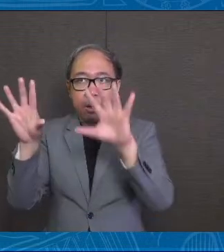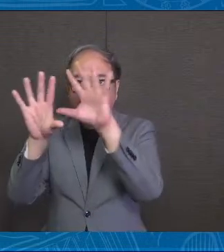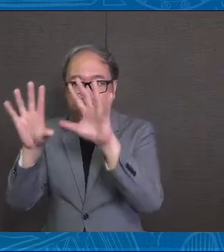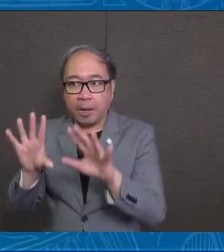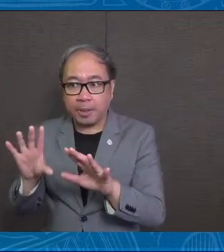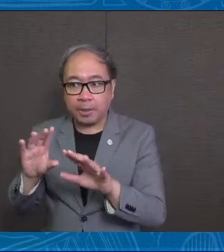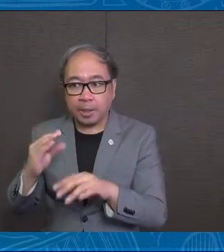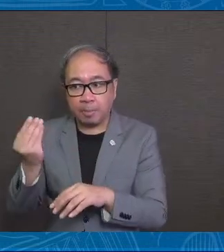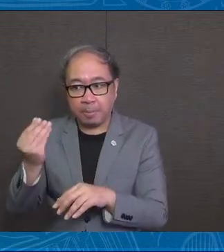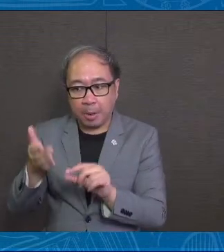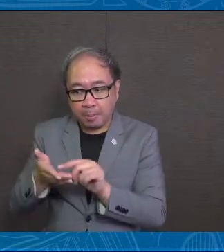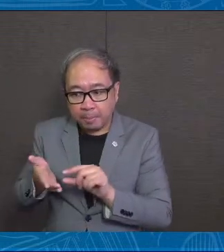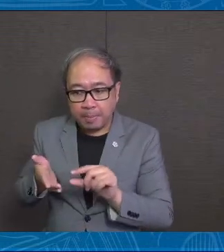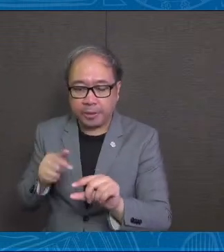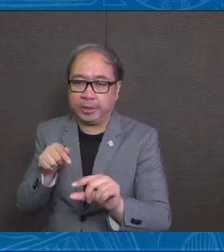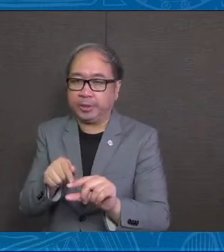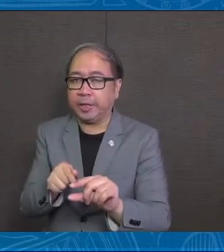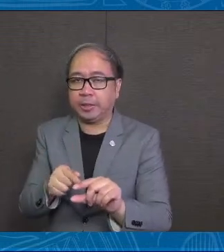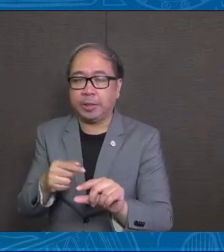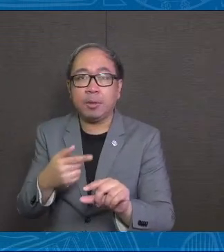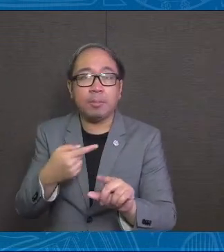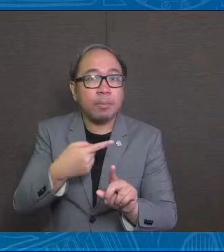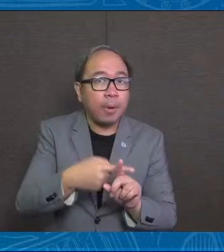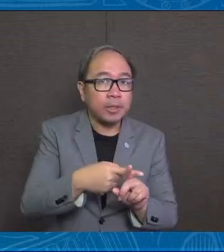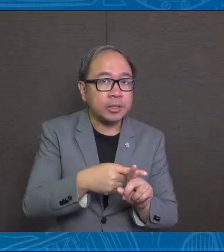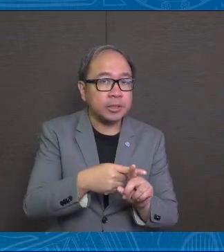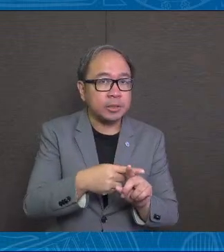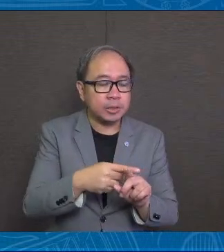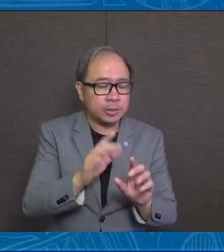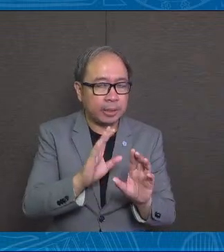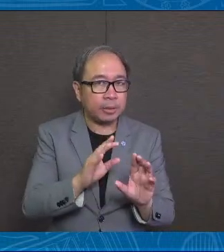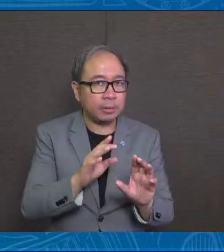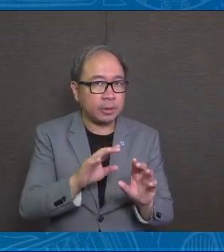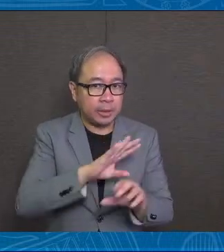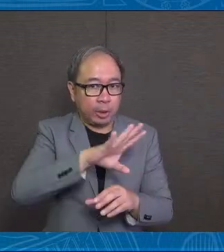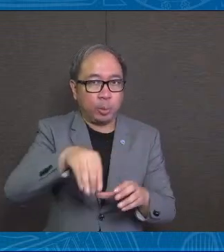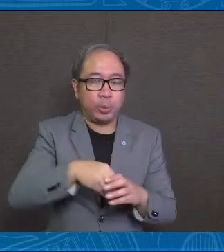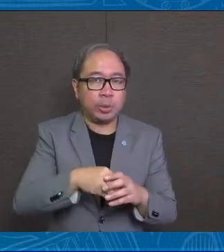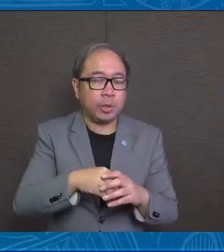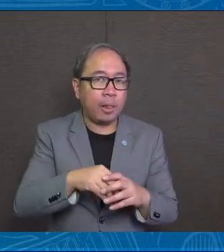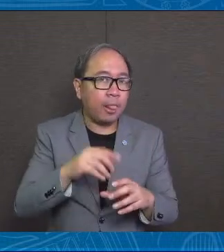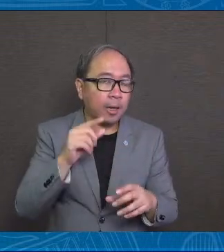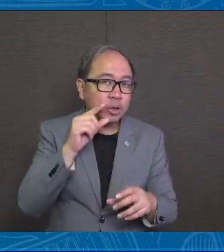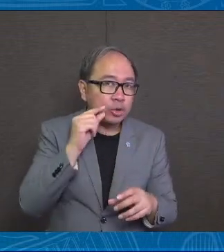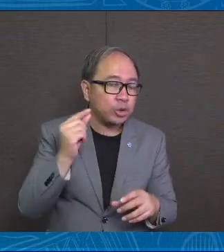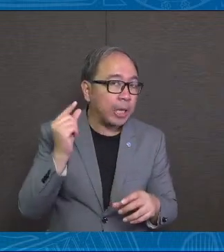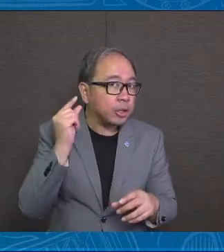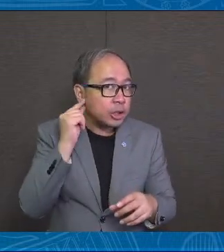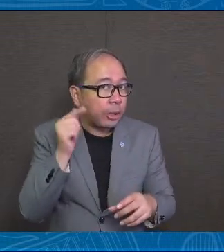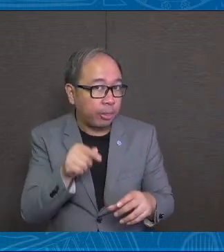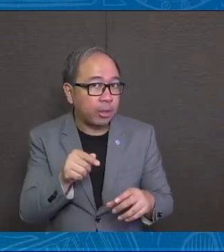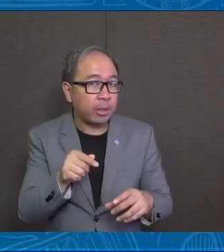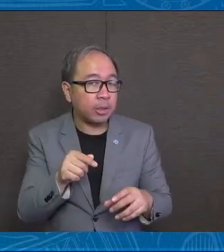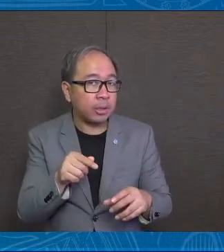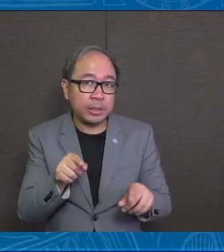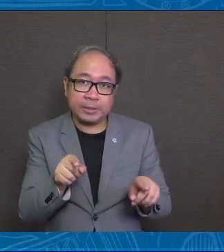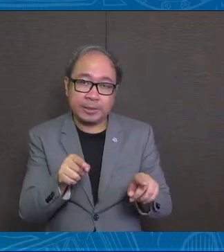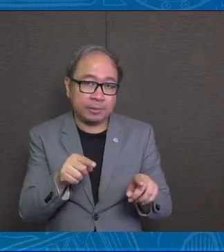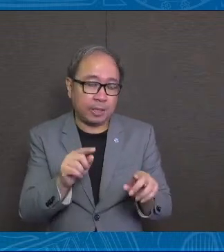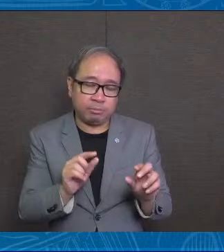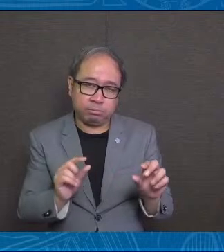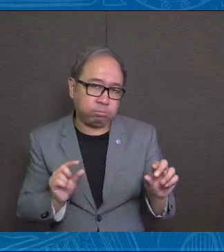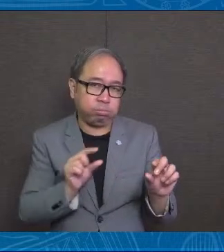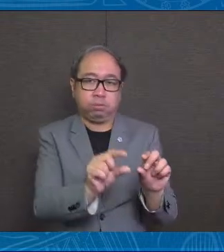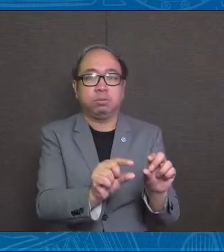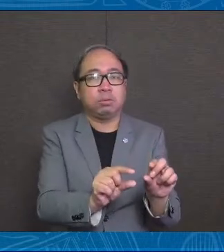budget, gender tagging as well. That is a highlight of